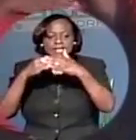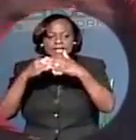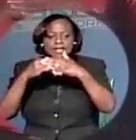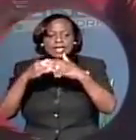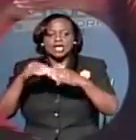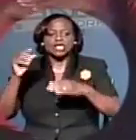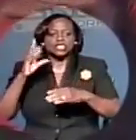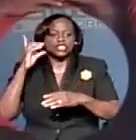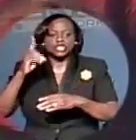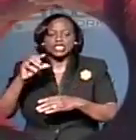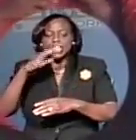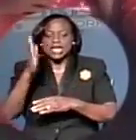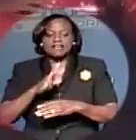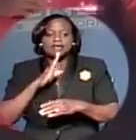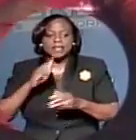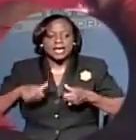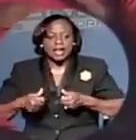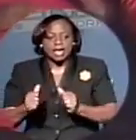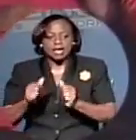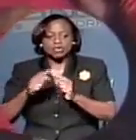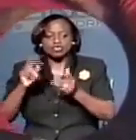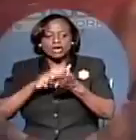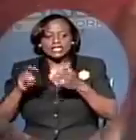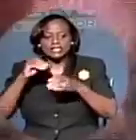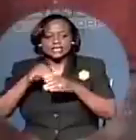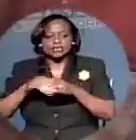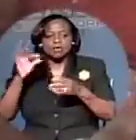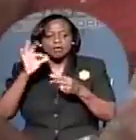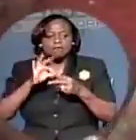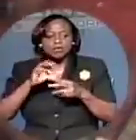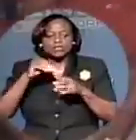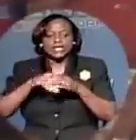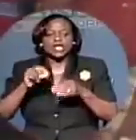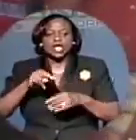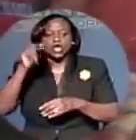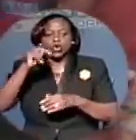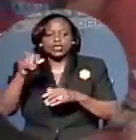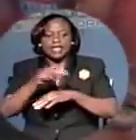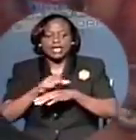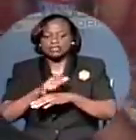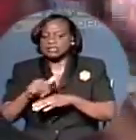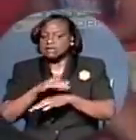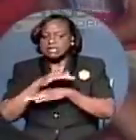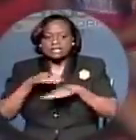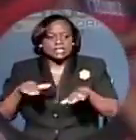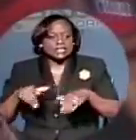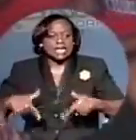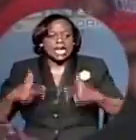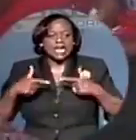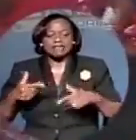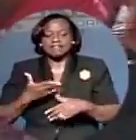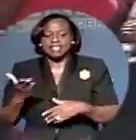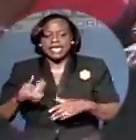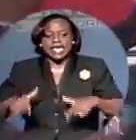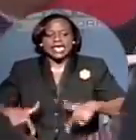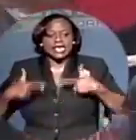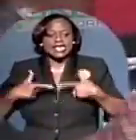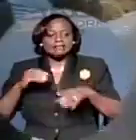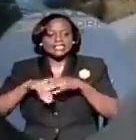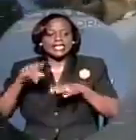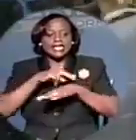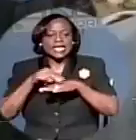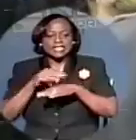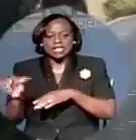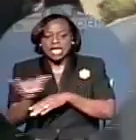never have been allowed to register to vote in North Andros. He doesn't live there. He lives in Nassau like I